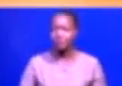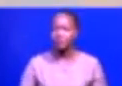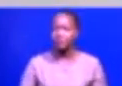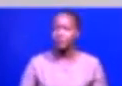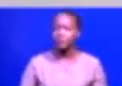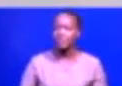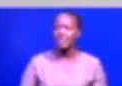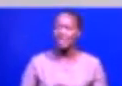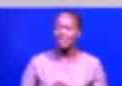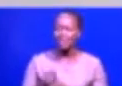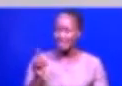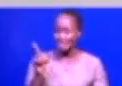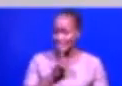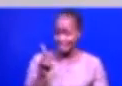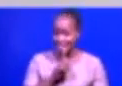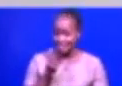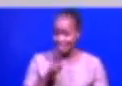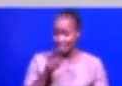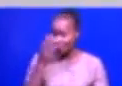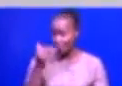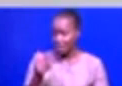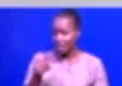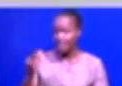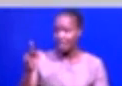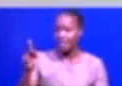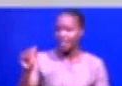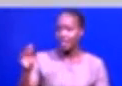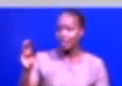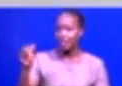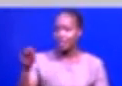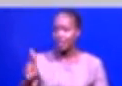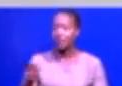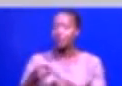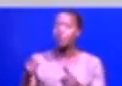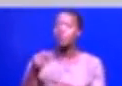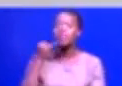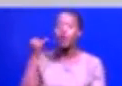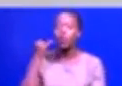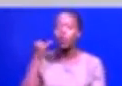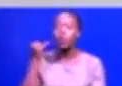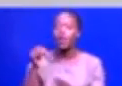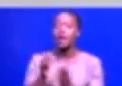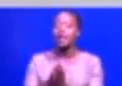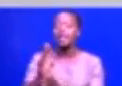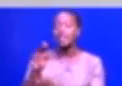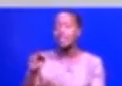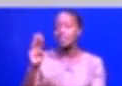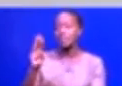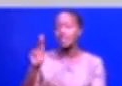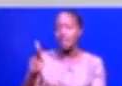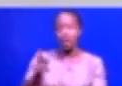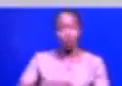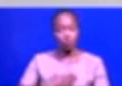It's very tight. As you can see, the Cabals from Nakuru are hosting NBK. With NBK having come from